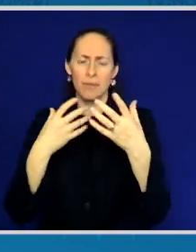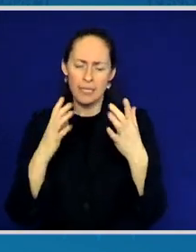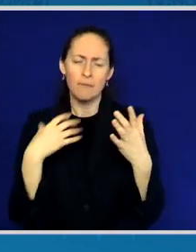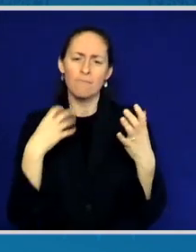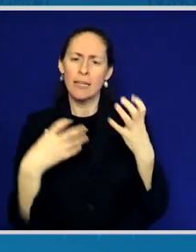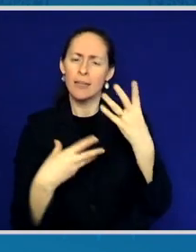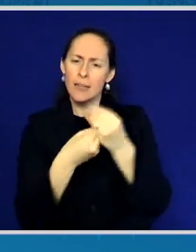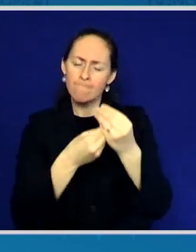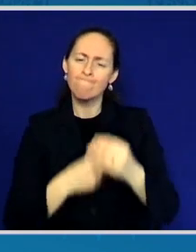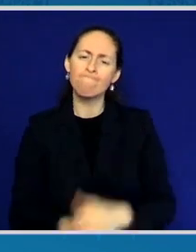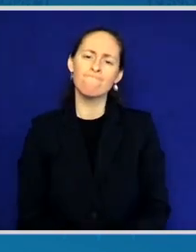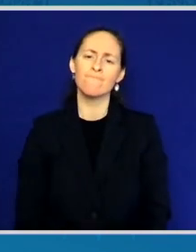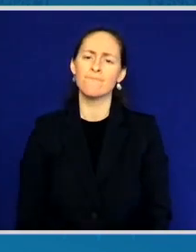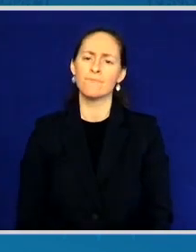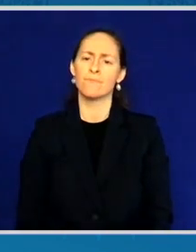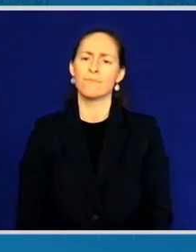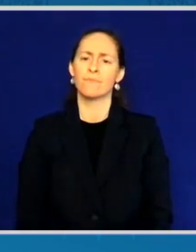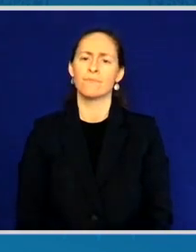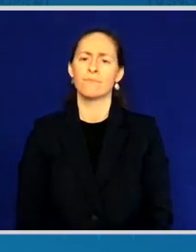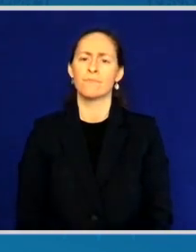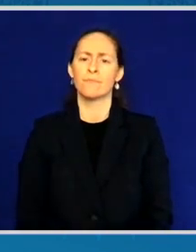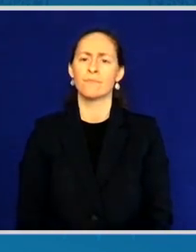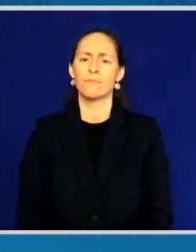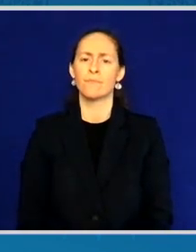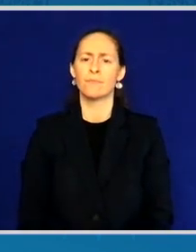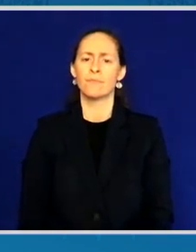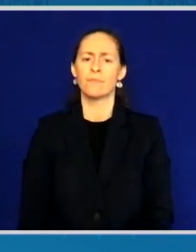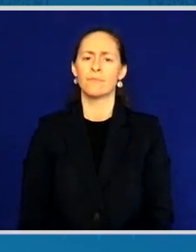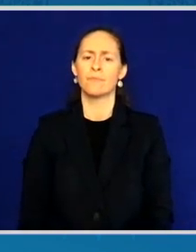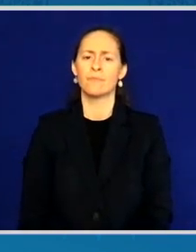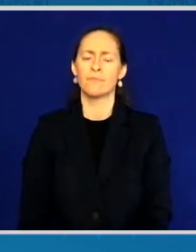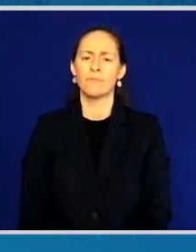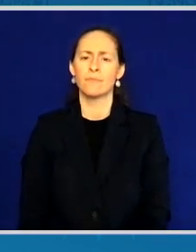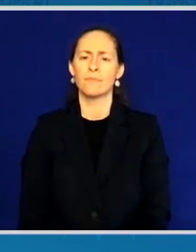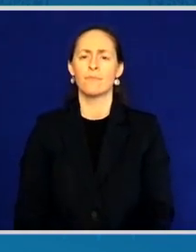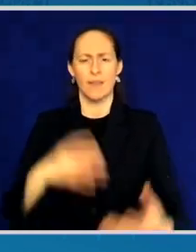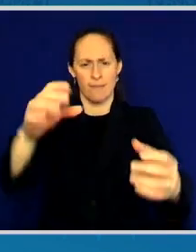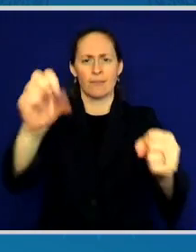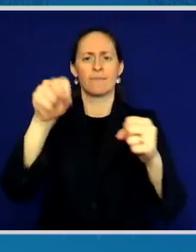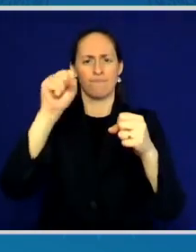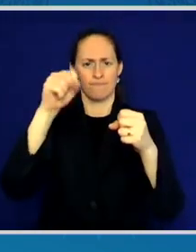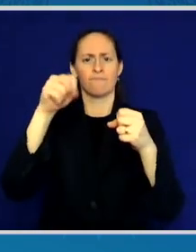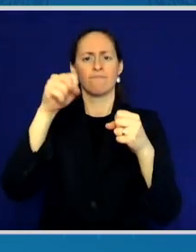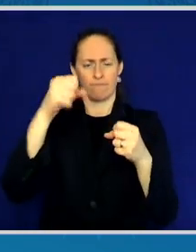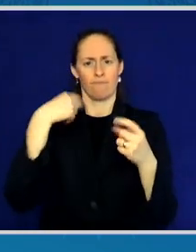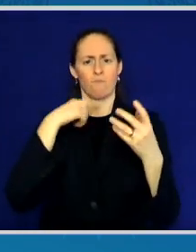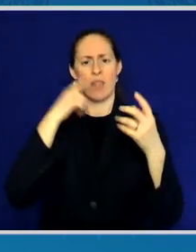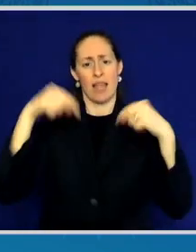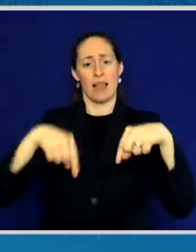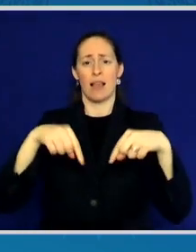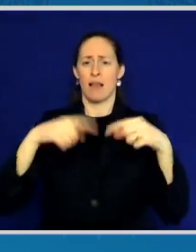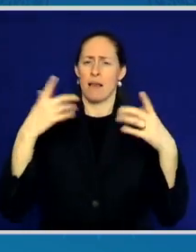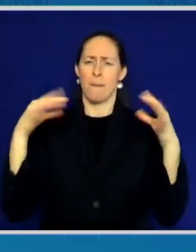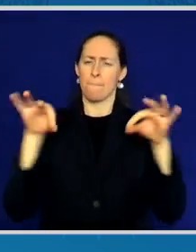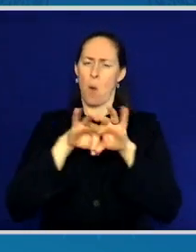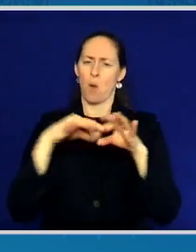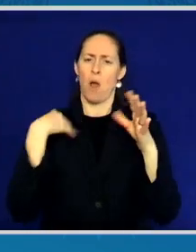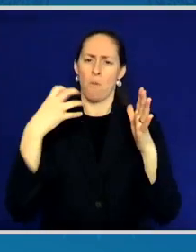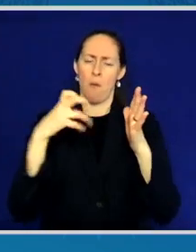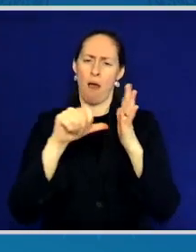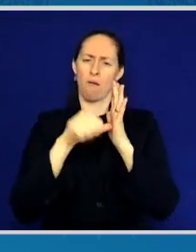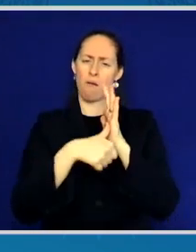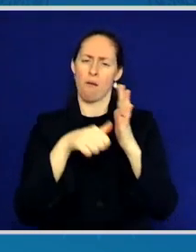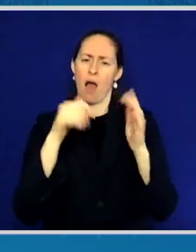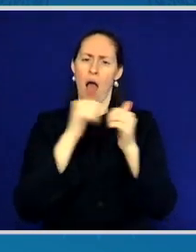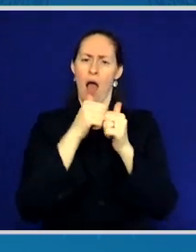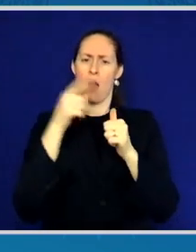these subjects can take on big meaning, and we use these subjects in big speeches, but let's get back to the point you're making about how it